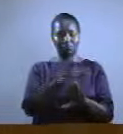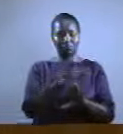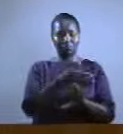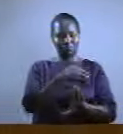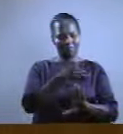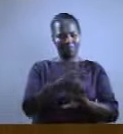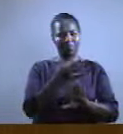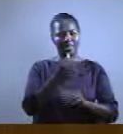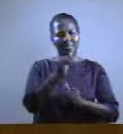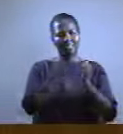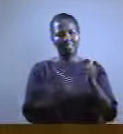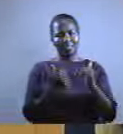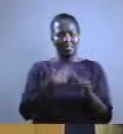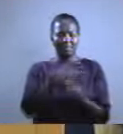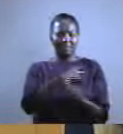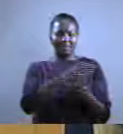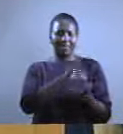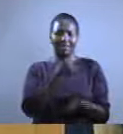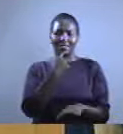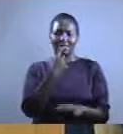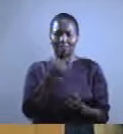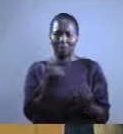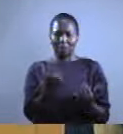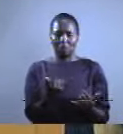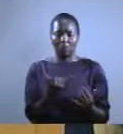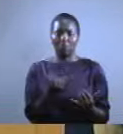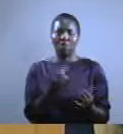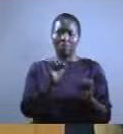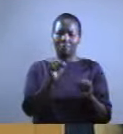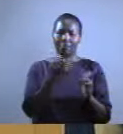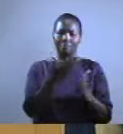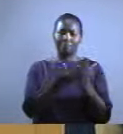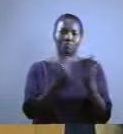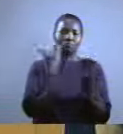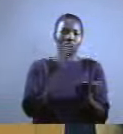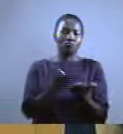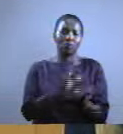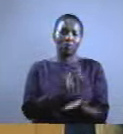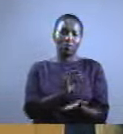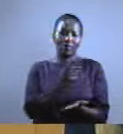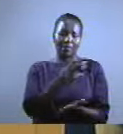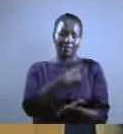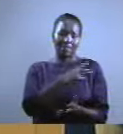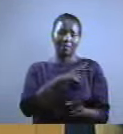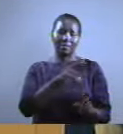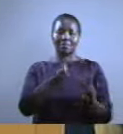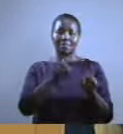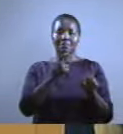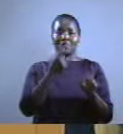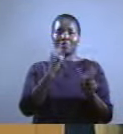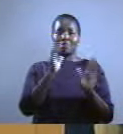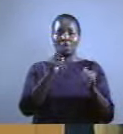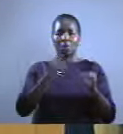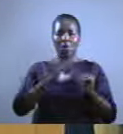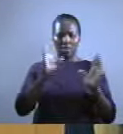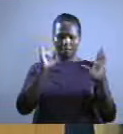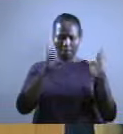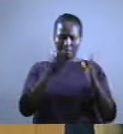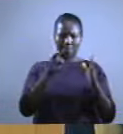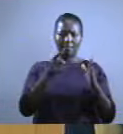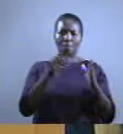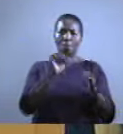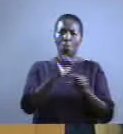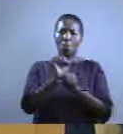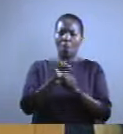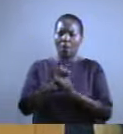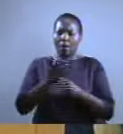that Minister Manuel referred to earlier today bear this out. What the Minister quoted, though, was only the narrow definition of unemployment